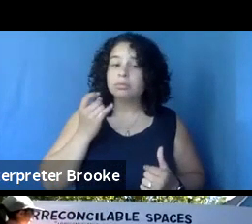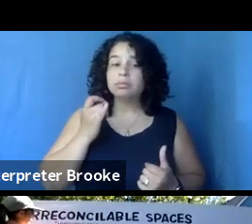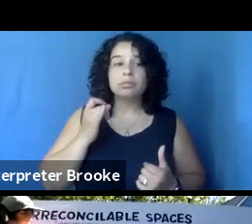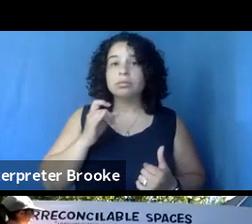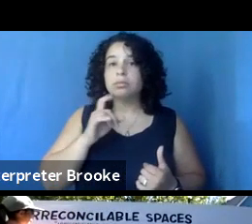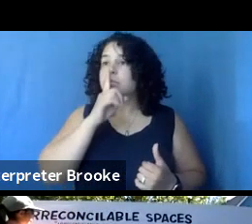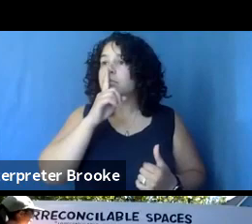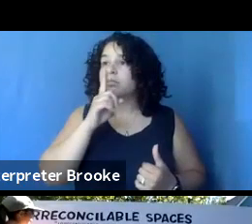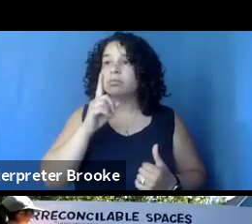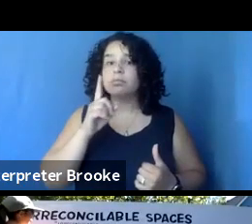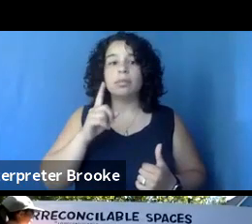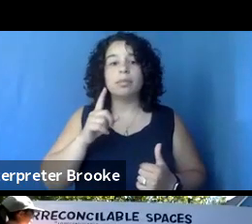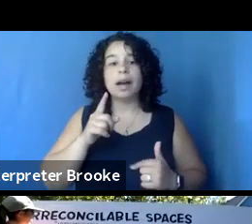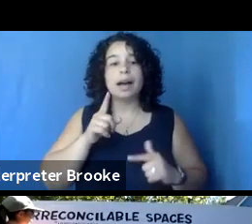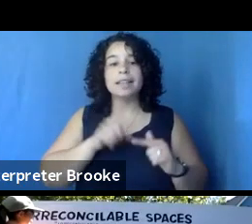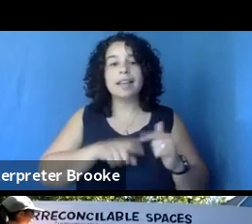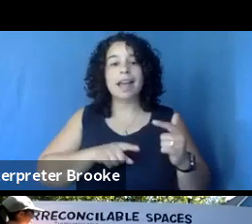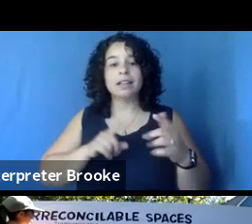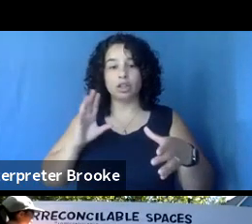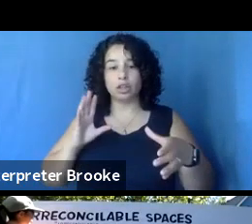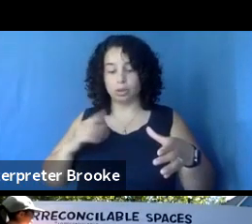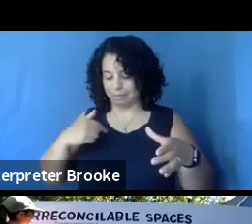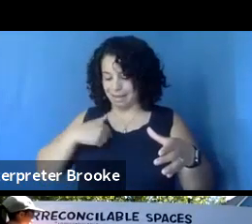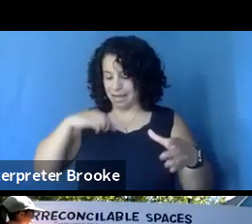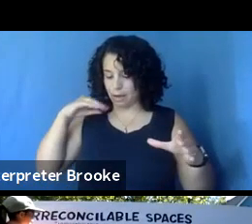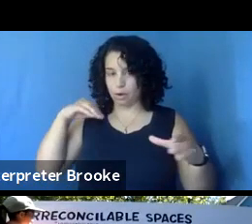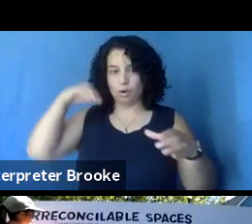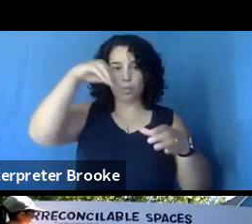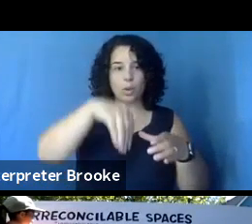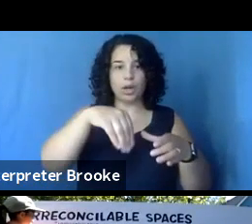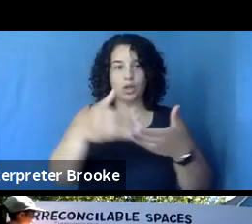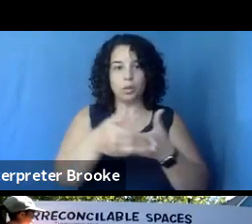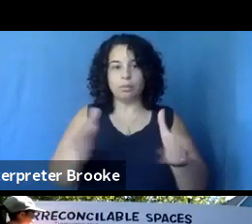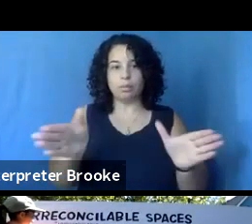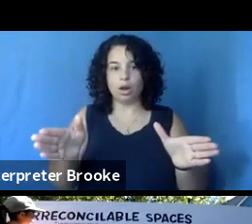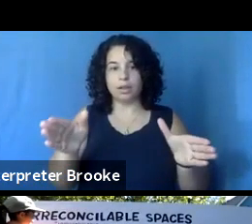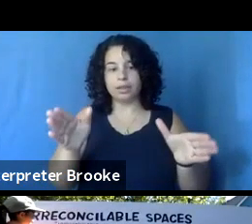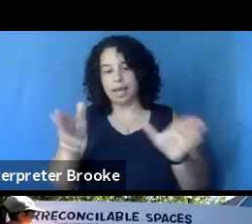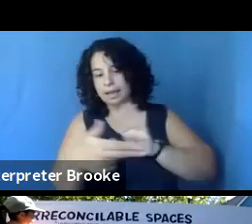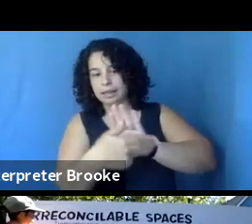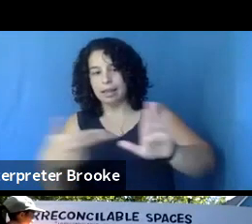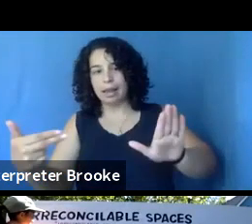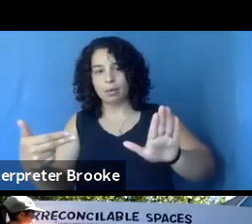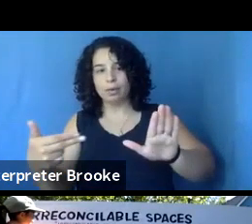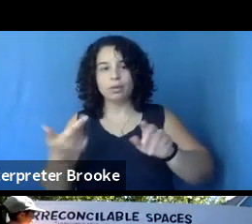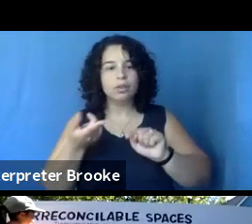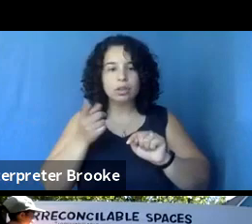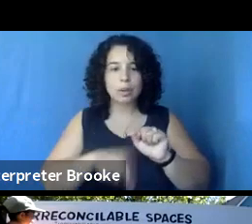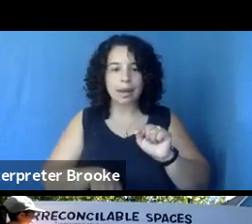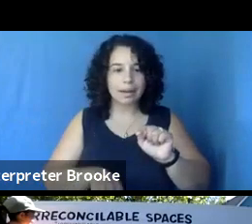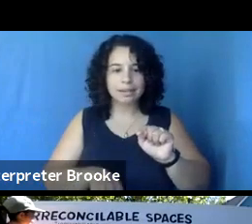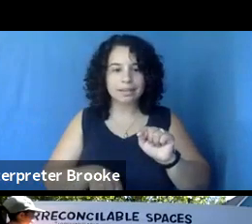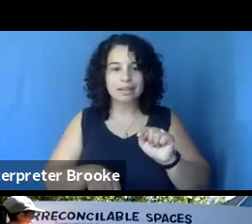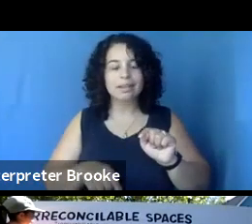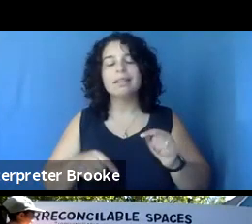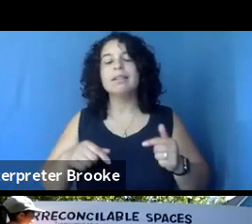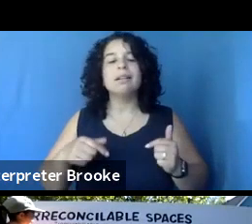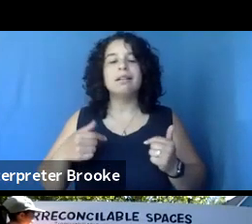conforms to a box that you can place a real definition inside of. To me, that's really about questions